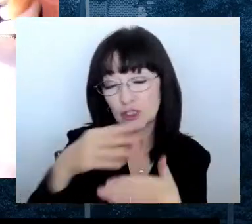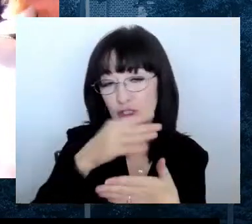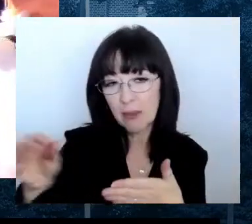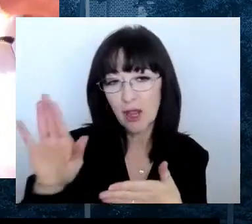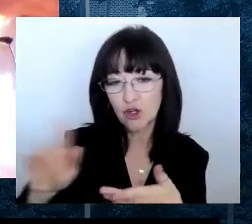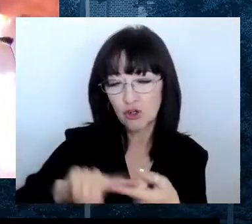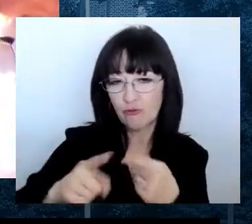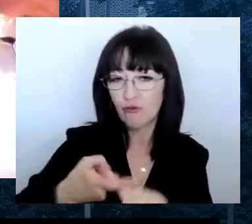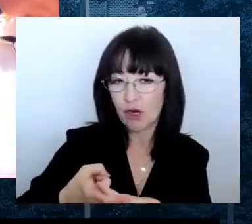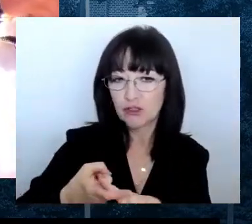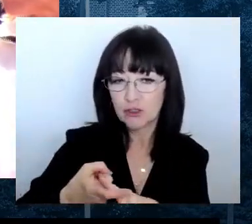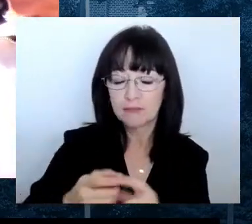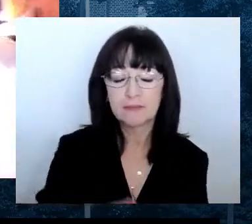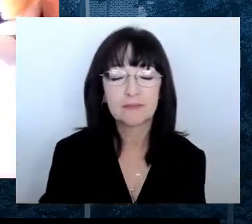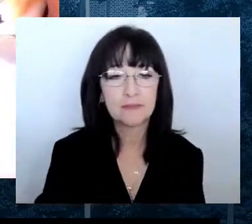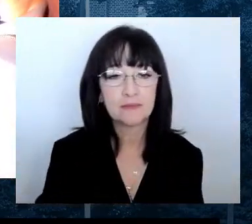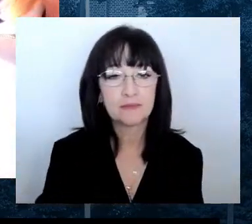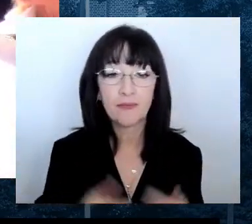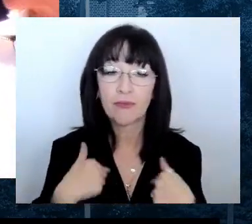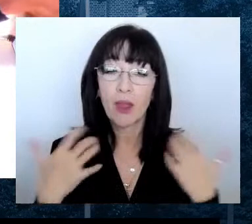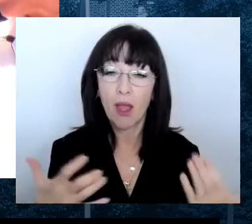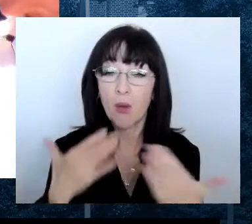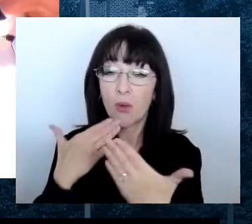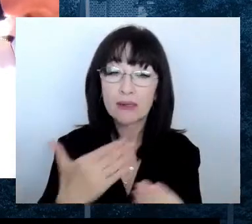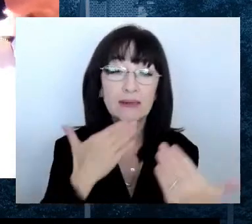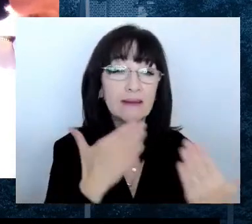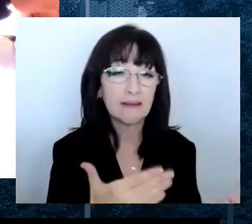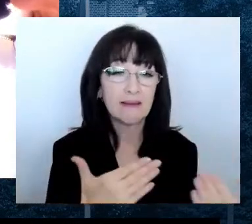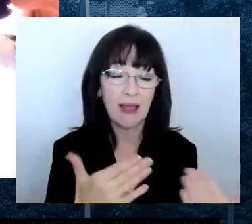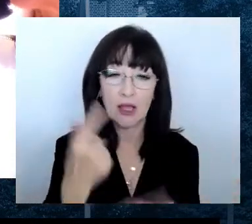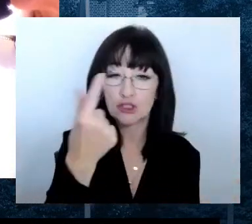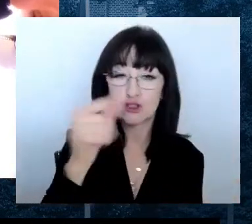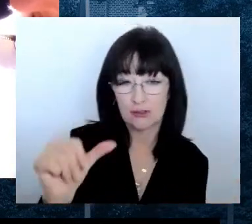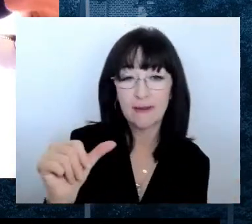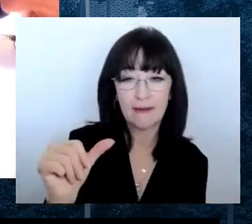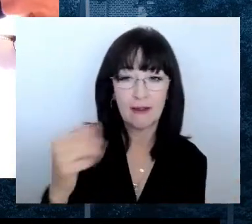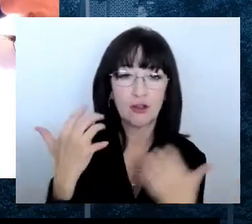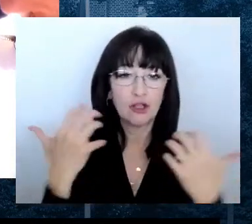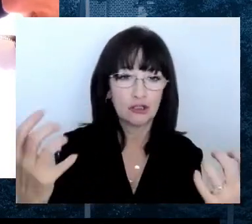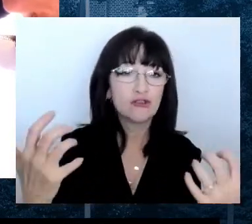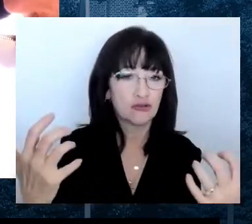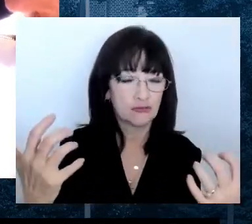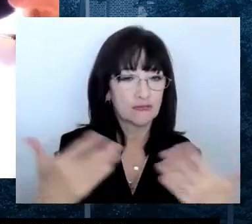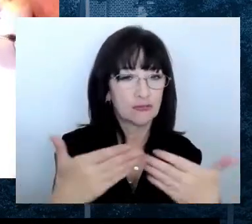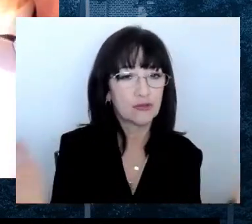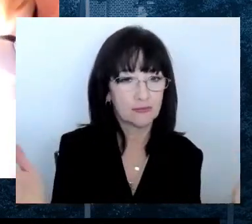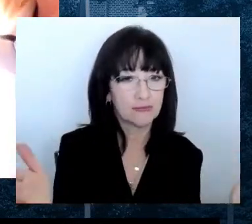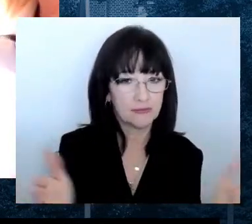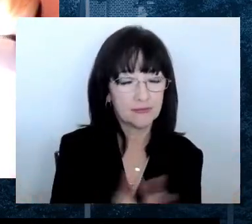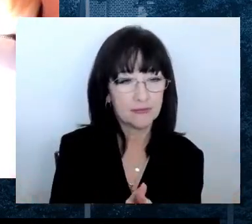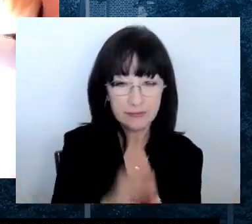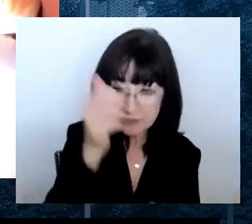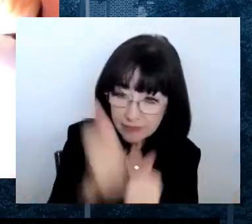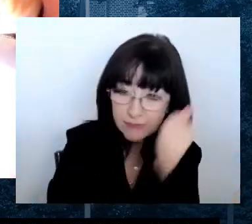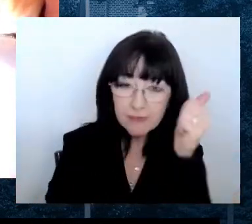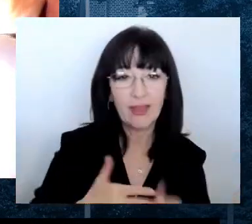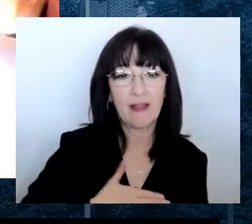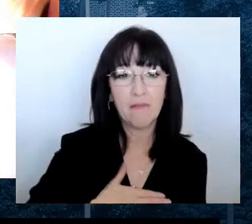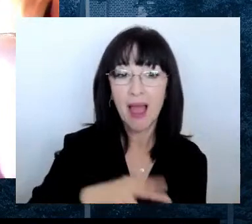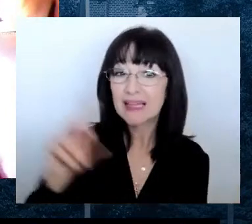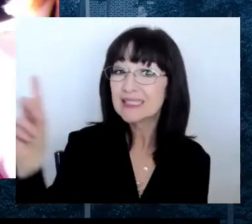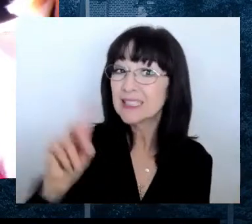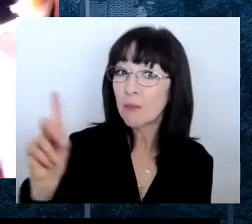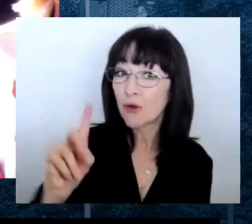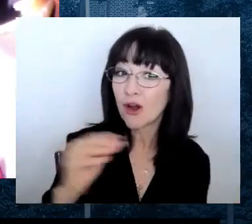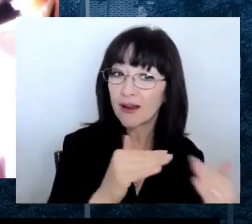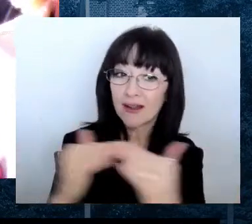of the Delaware General Assembly that supported this bill, including every single one of my Democratic colleagues. That's right.